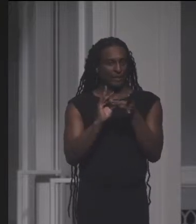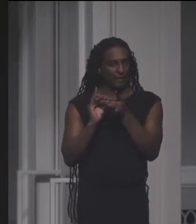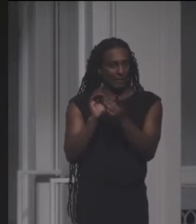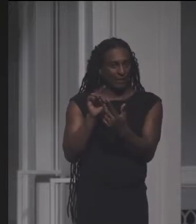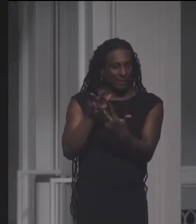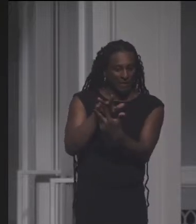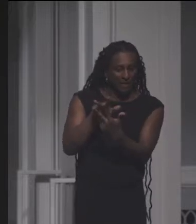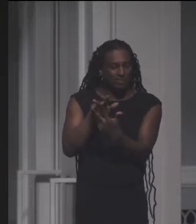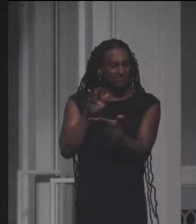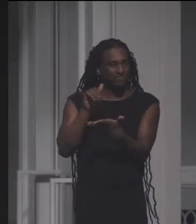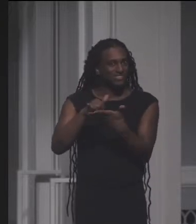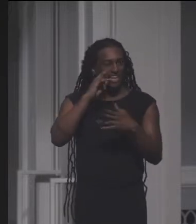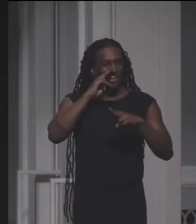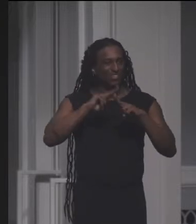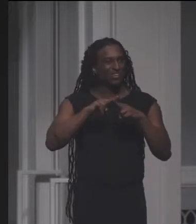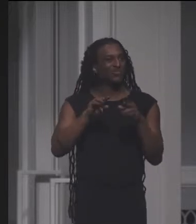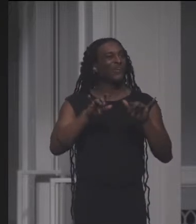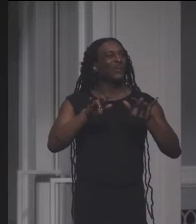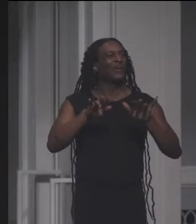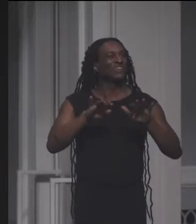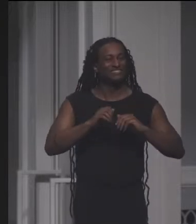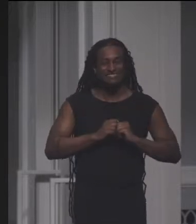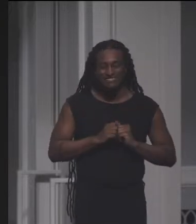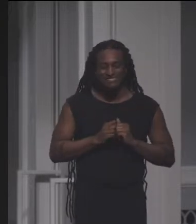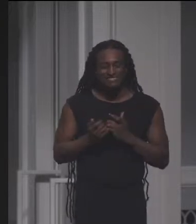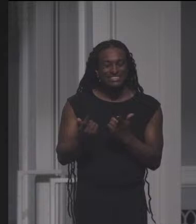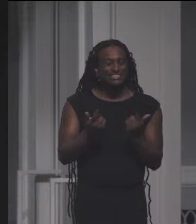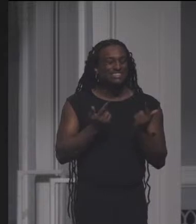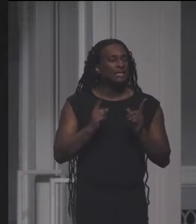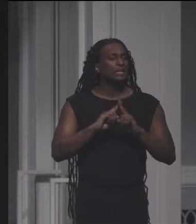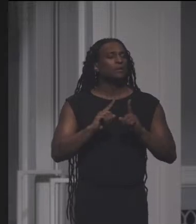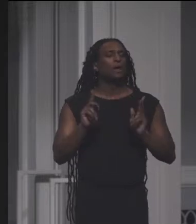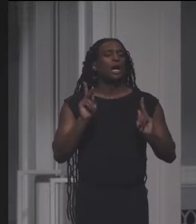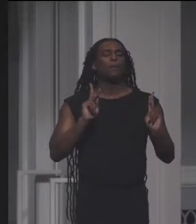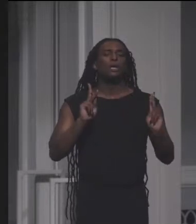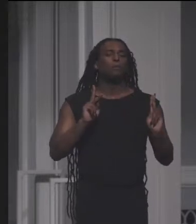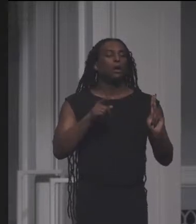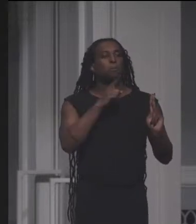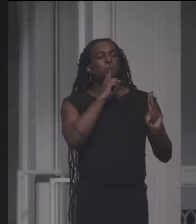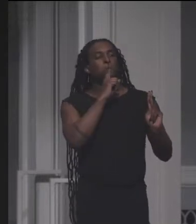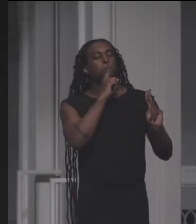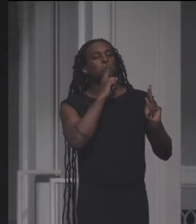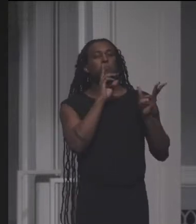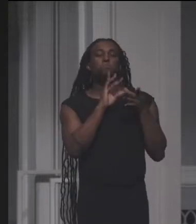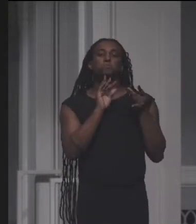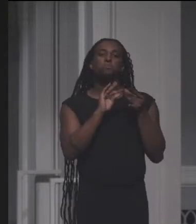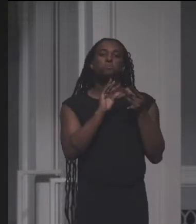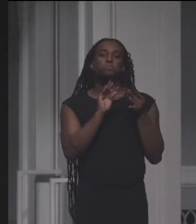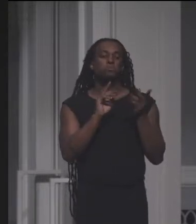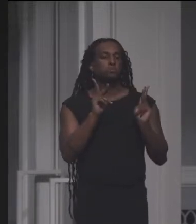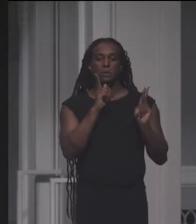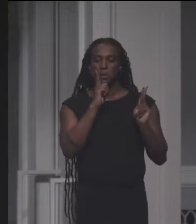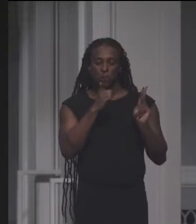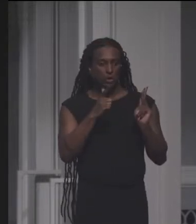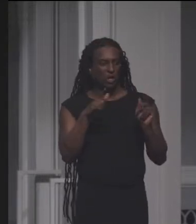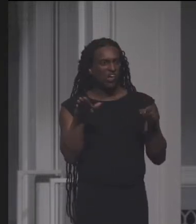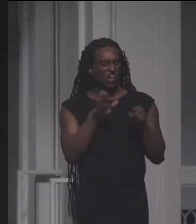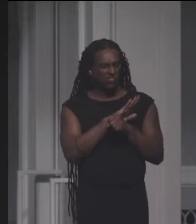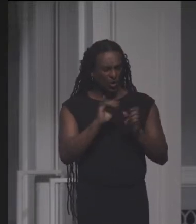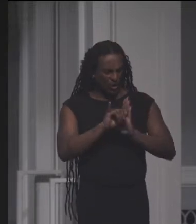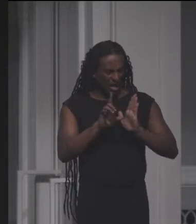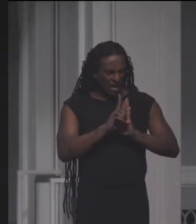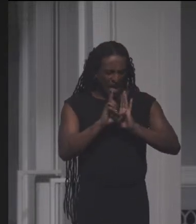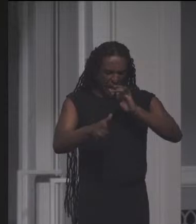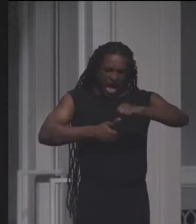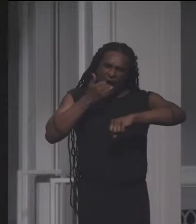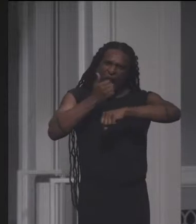fun. But no one really talks about it. People don't base their identities on